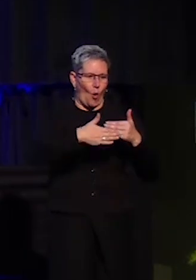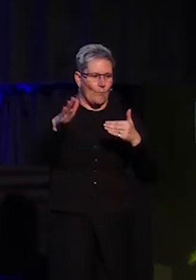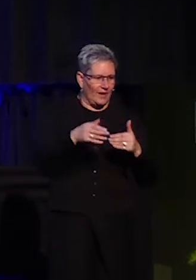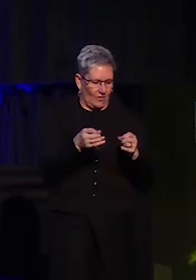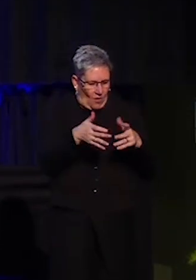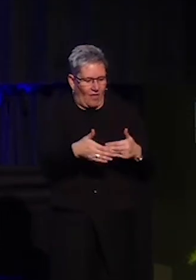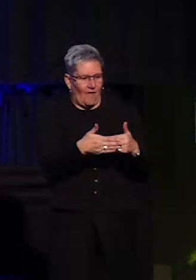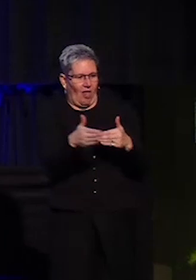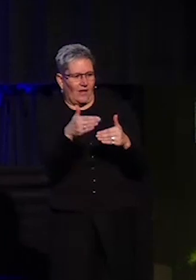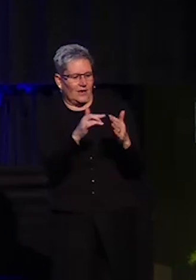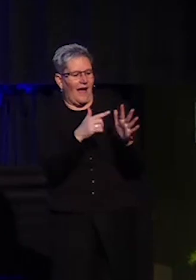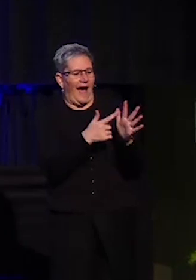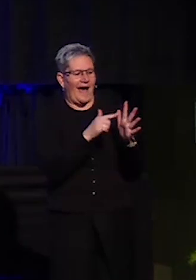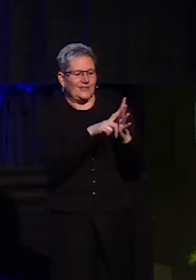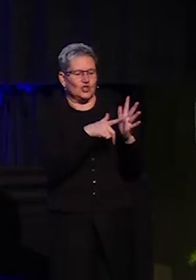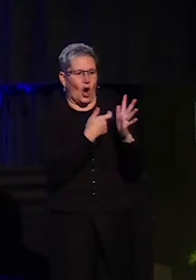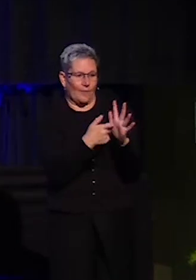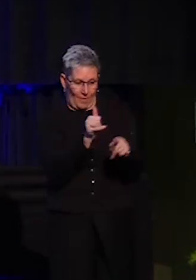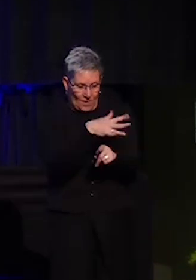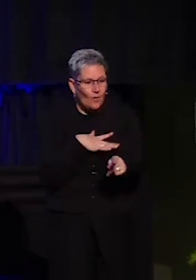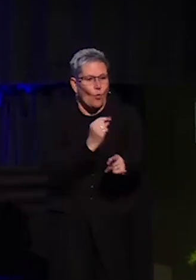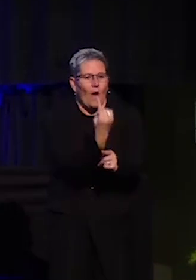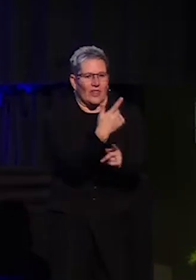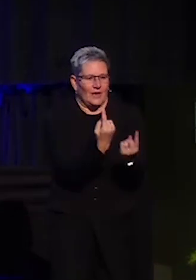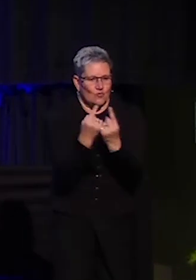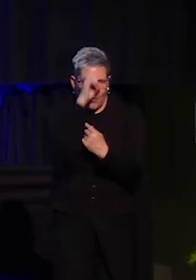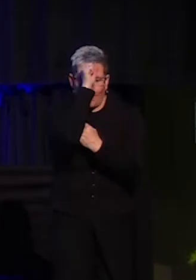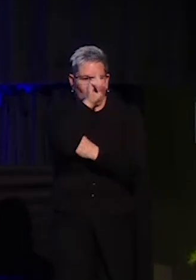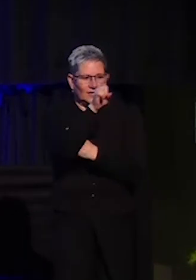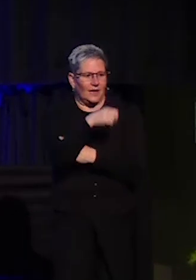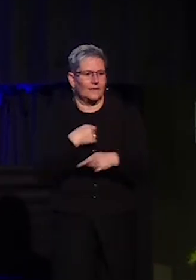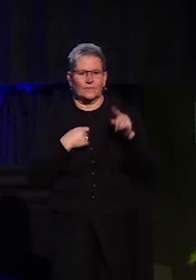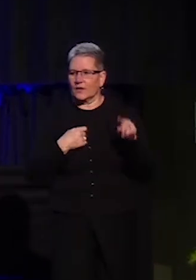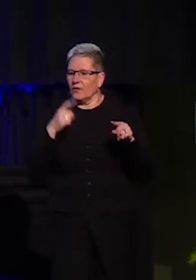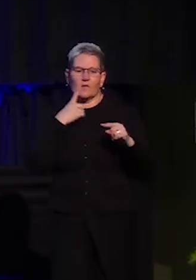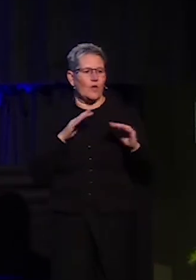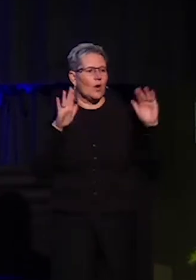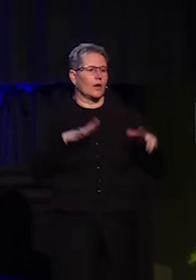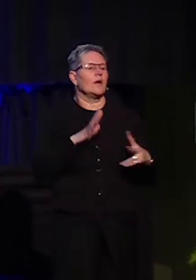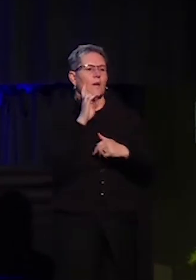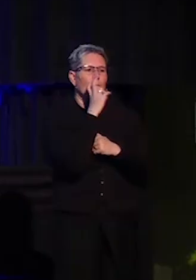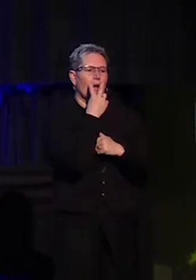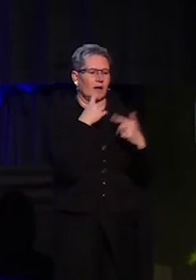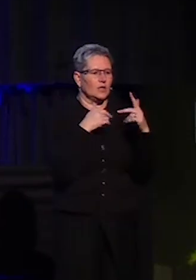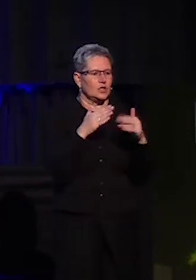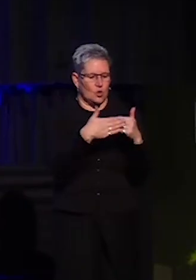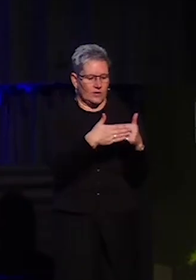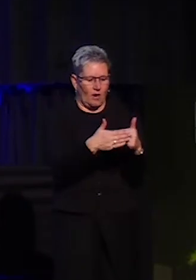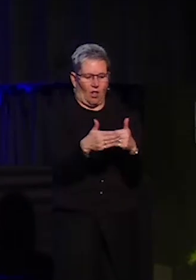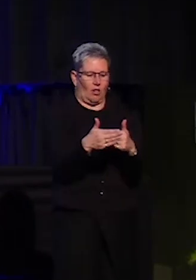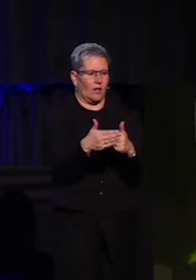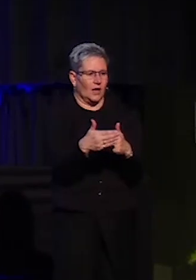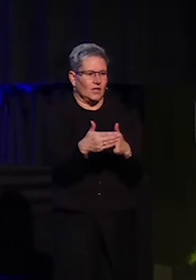For those of you who don't know, and this might be the only thing you remember today, is that for the blind and low vision community, doors that are ajar